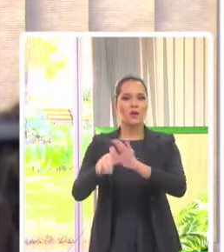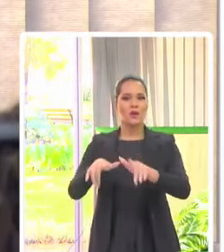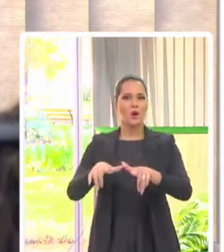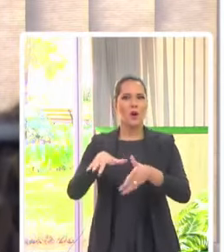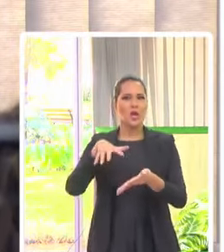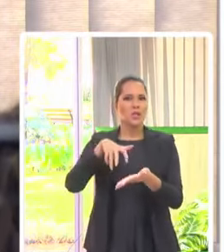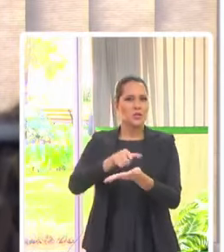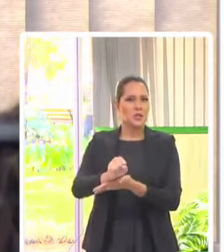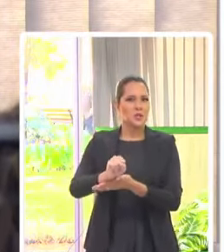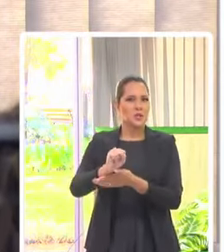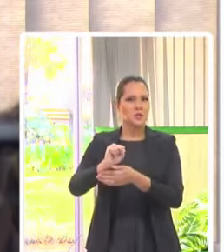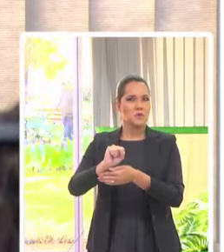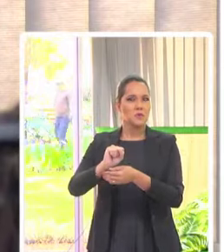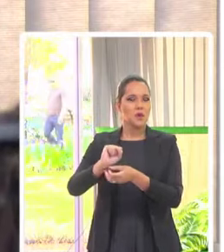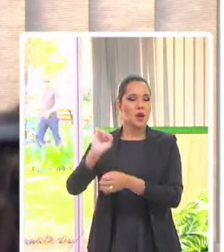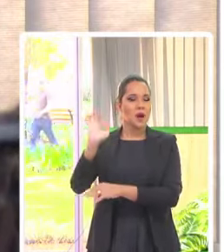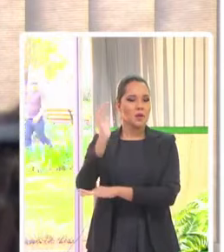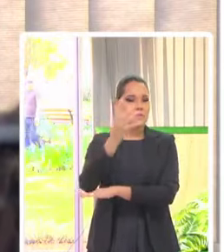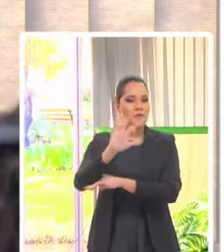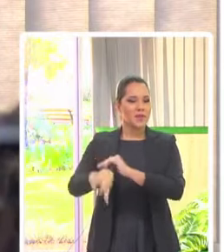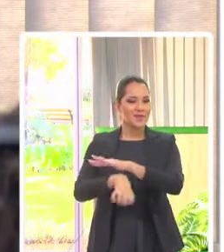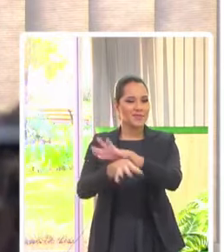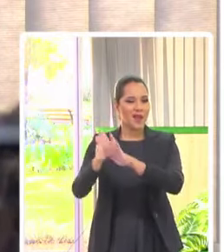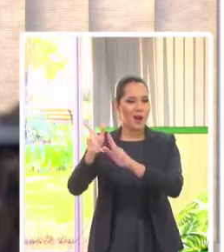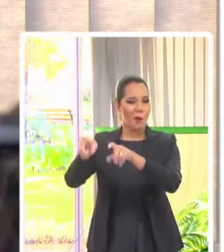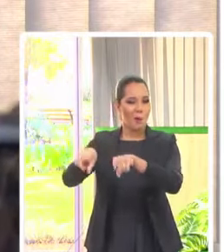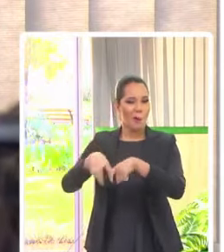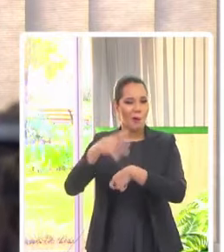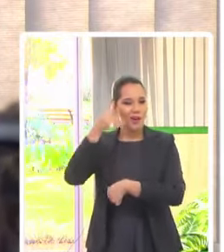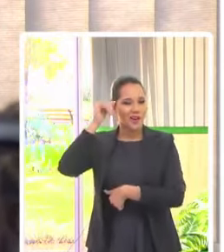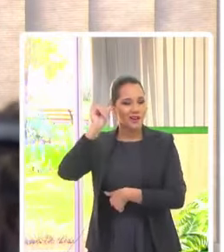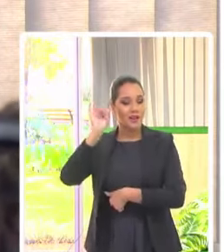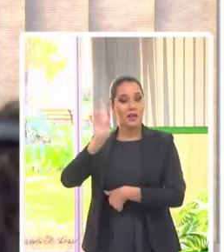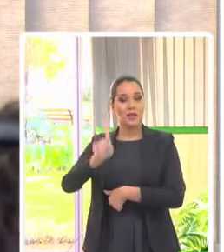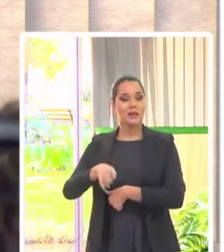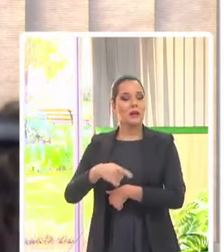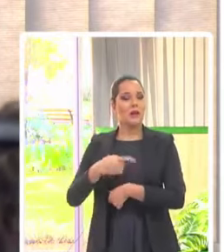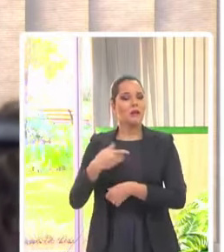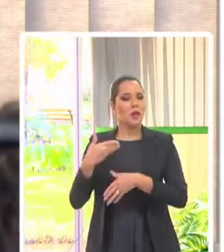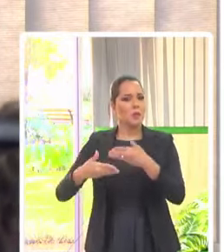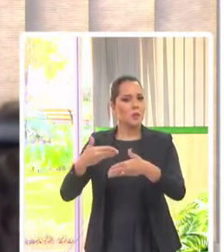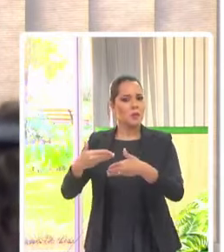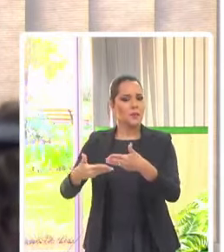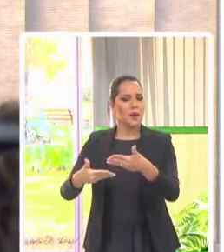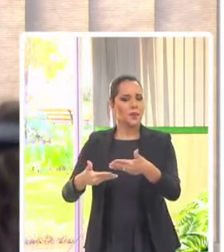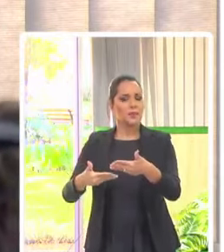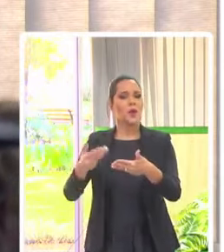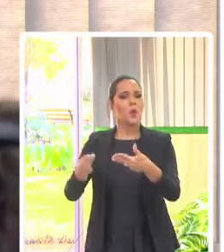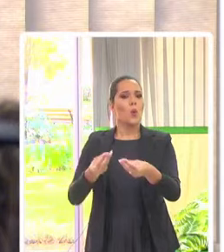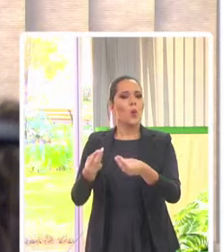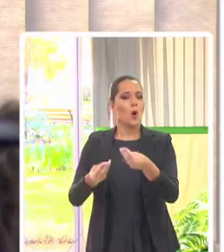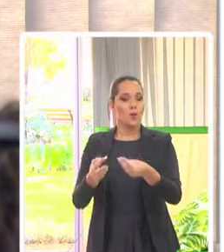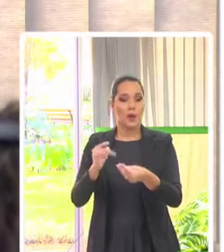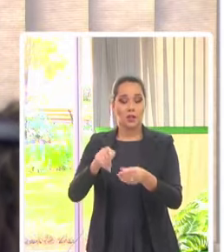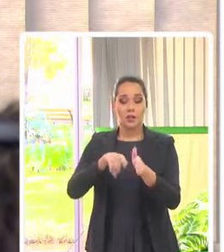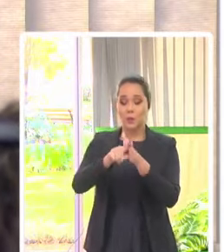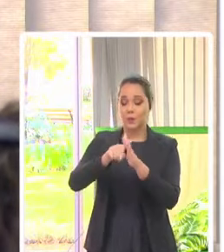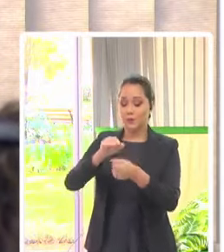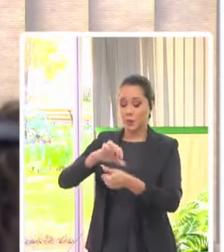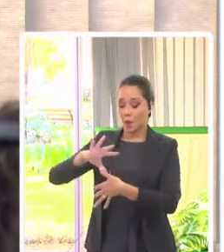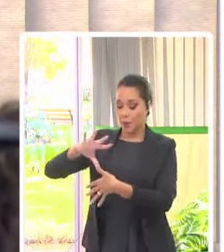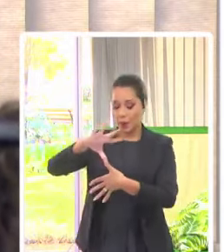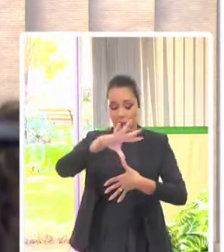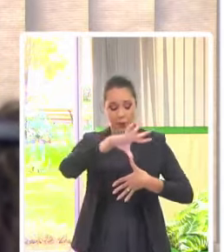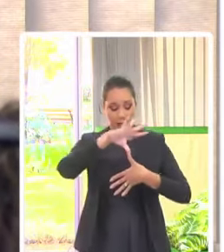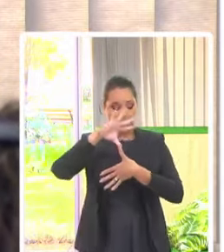an ongoing DPI process, in which we not only map the Brazilian territory and